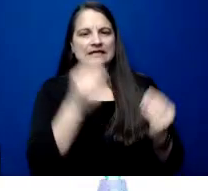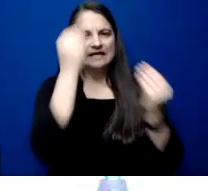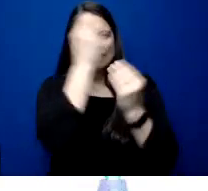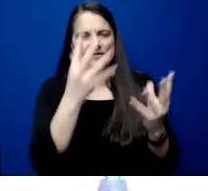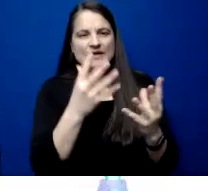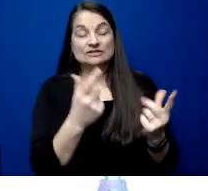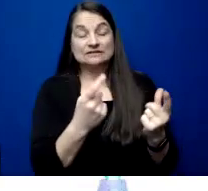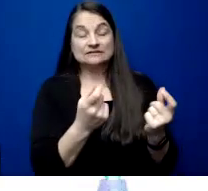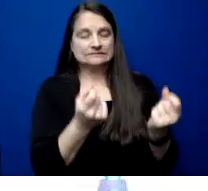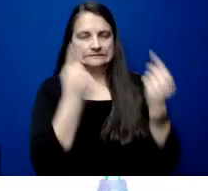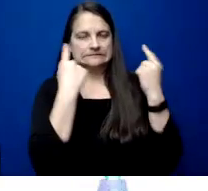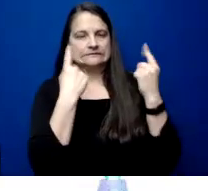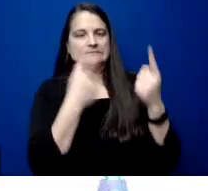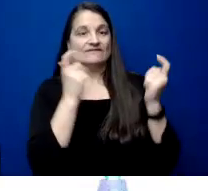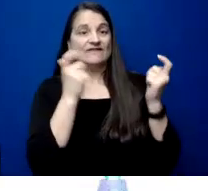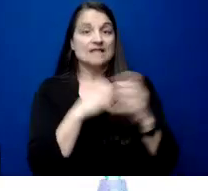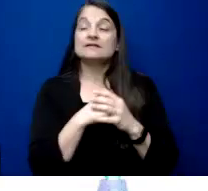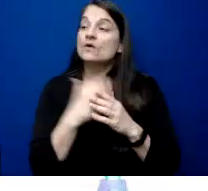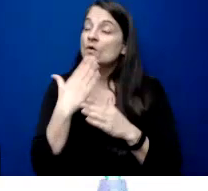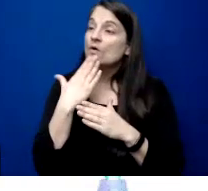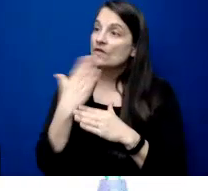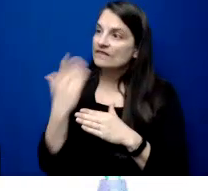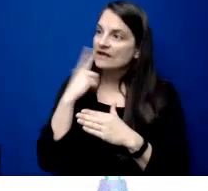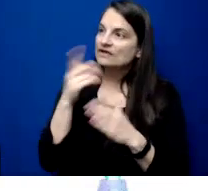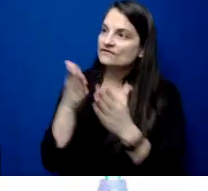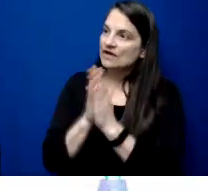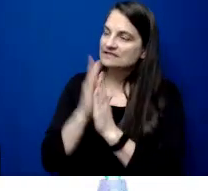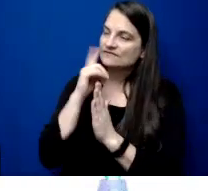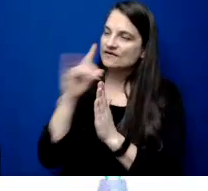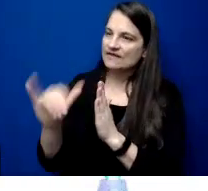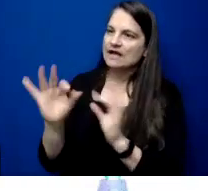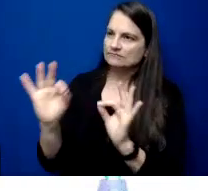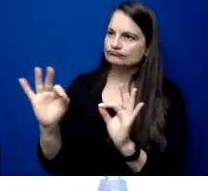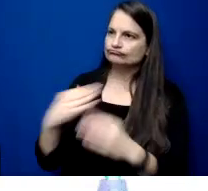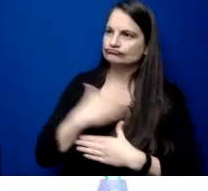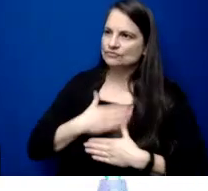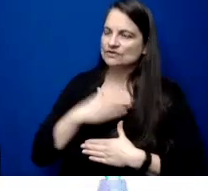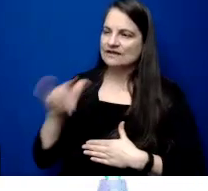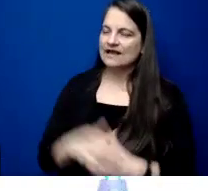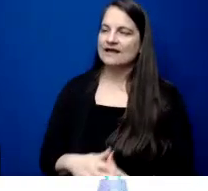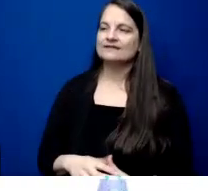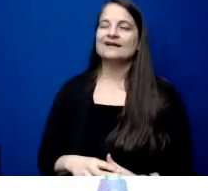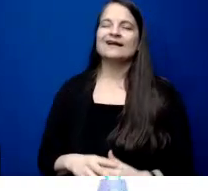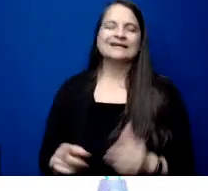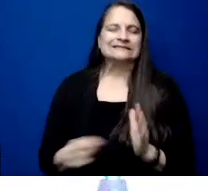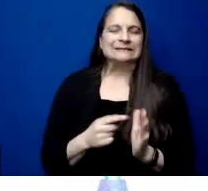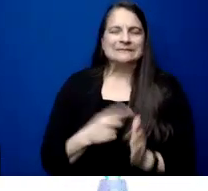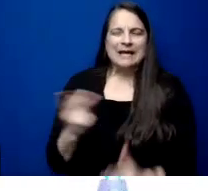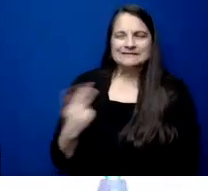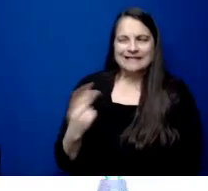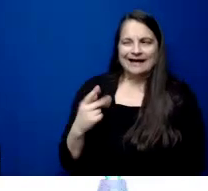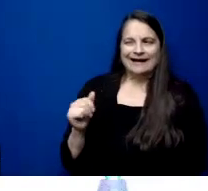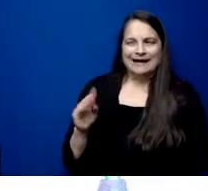little fast. Thank you. Thanks, Paul, for asking for that. I appreciate it. Sometimes Abby and I get so excited talking about